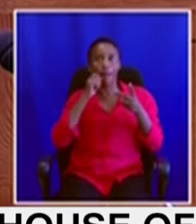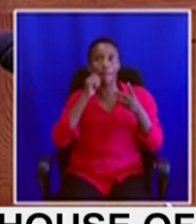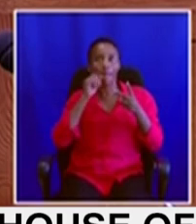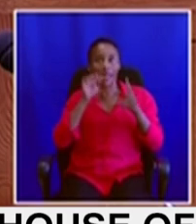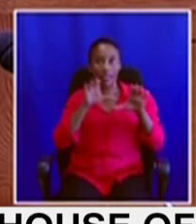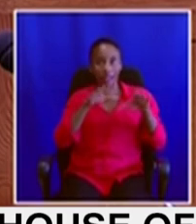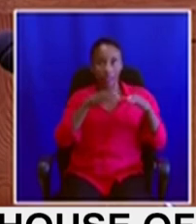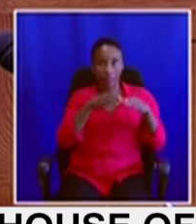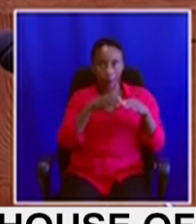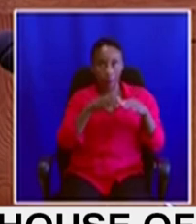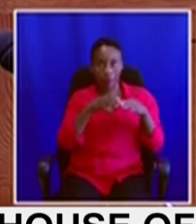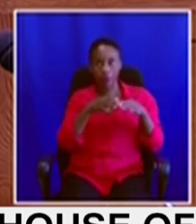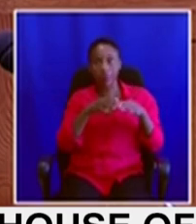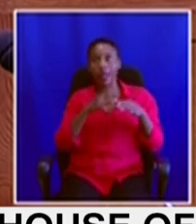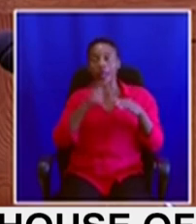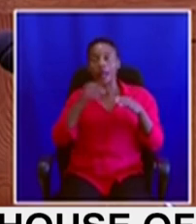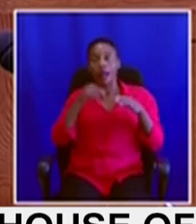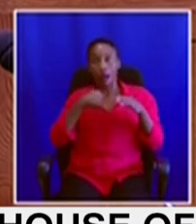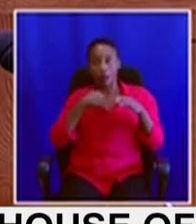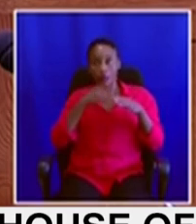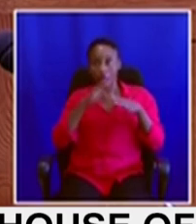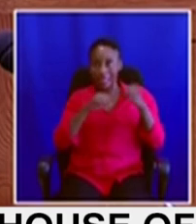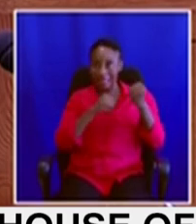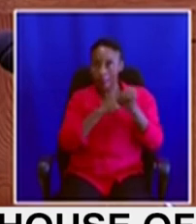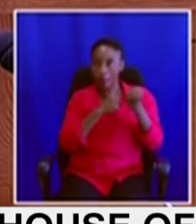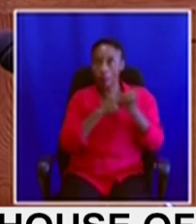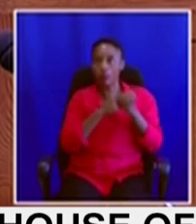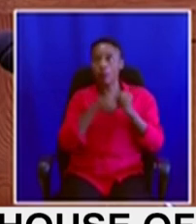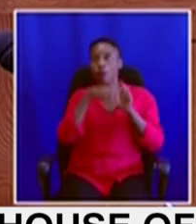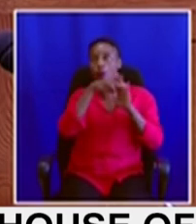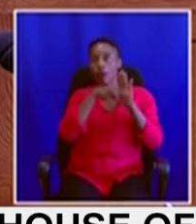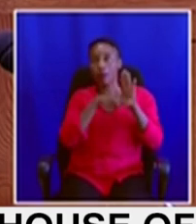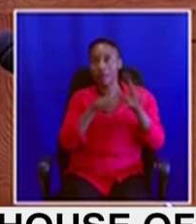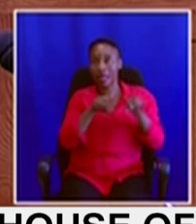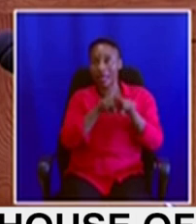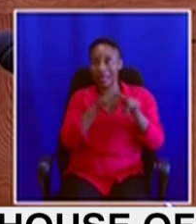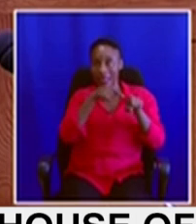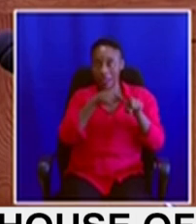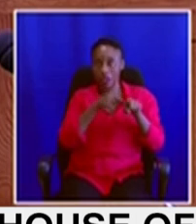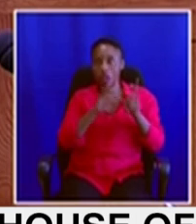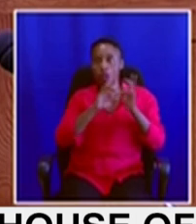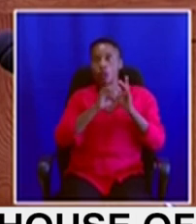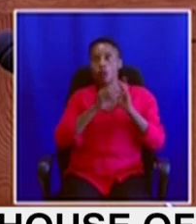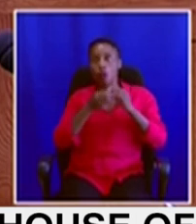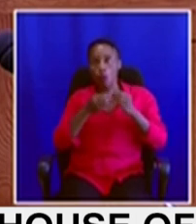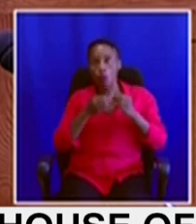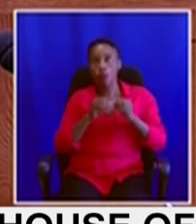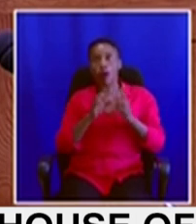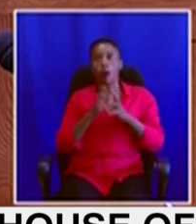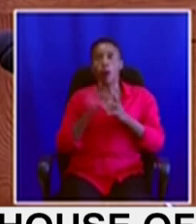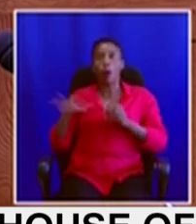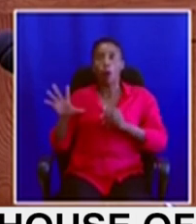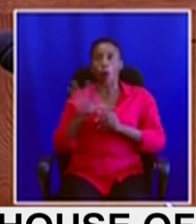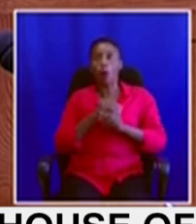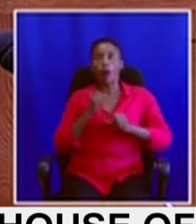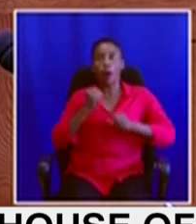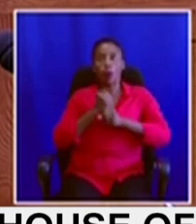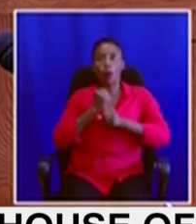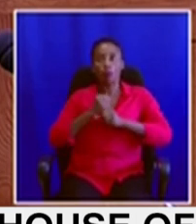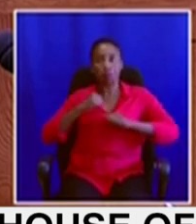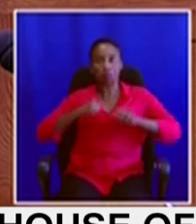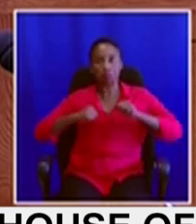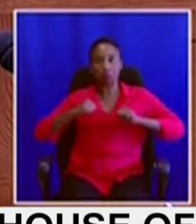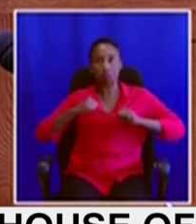support programmes of this nature to drive collective action amongst all of us